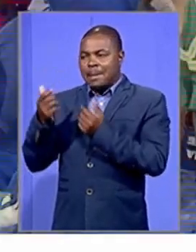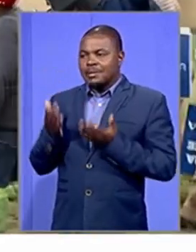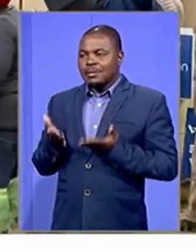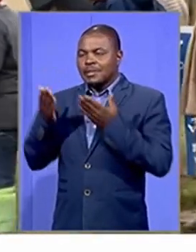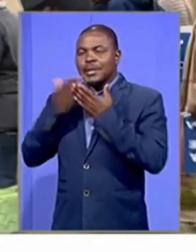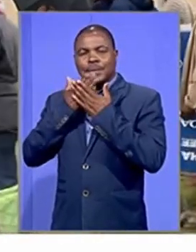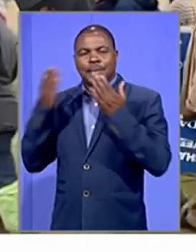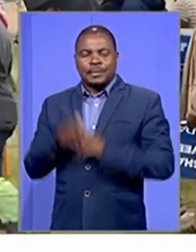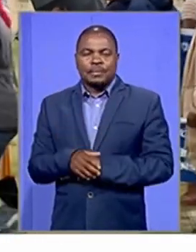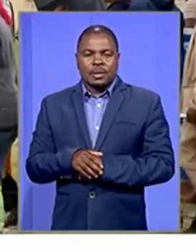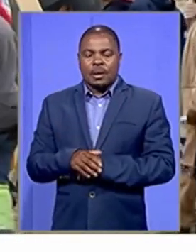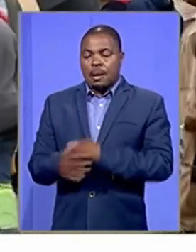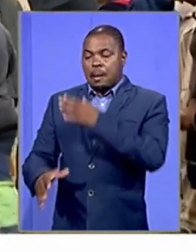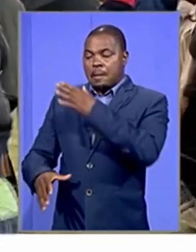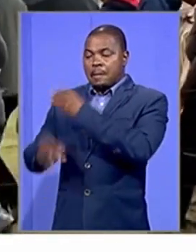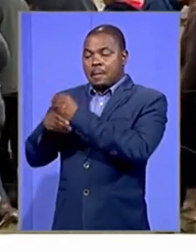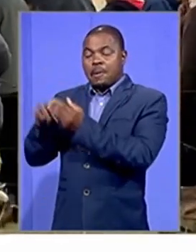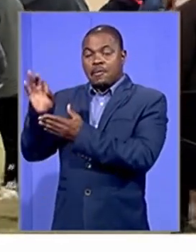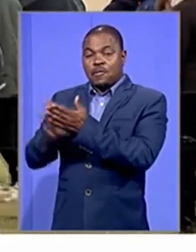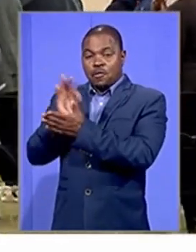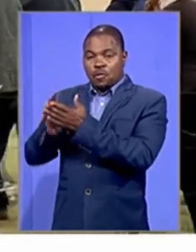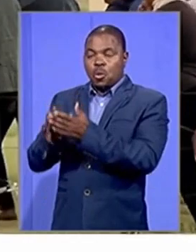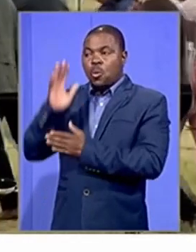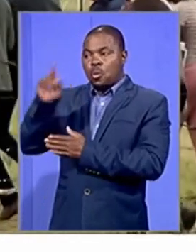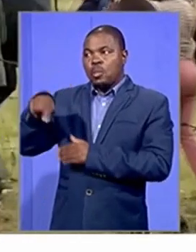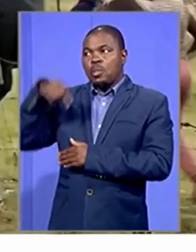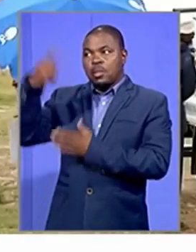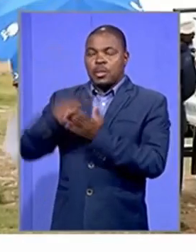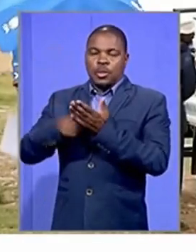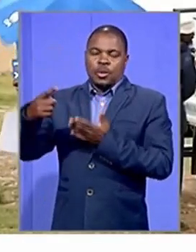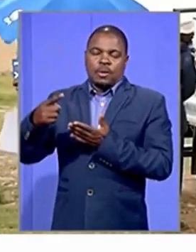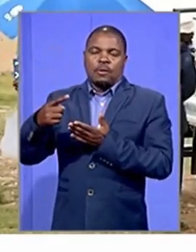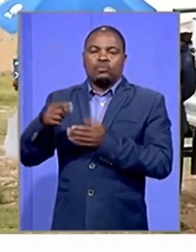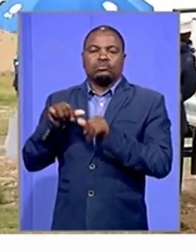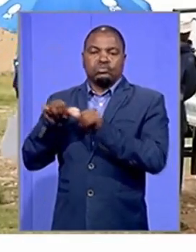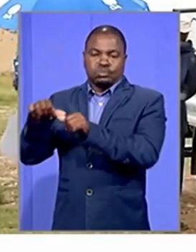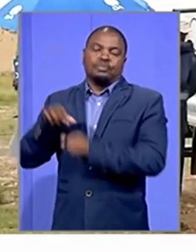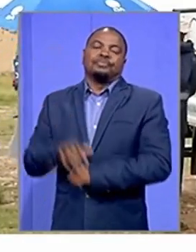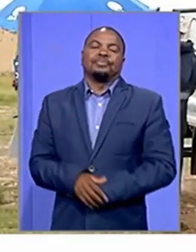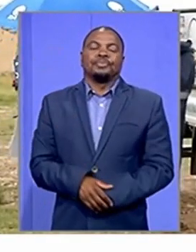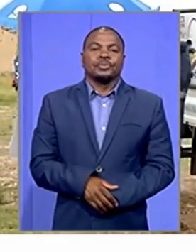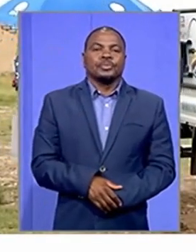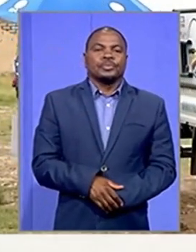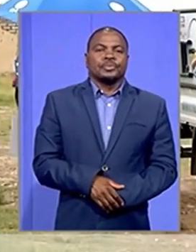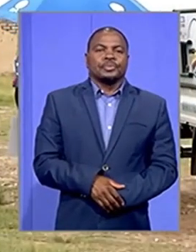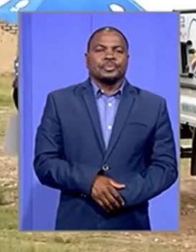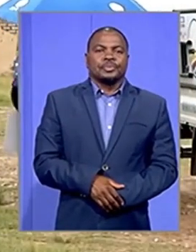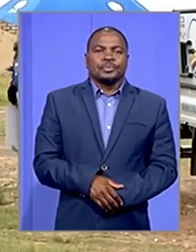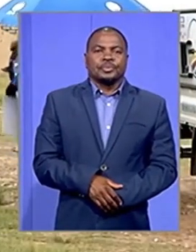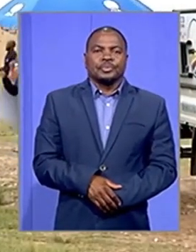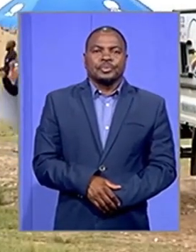delivery. Ditsobotla le letsholo di solofetswe go tshwara la boraro o tlang. Ke Tebogo Phakedi wa Dikgang tsa SABC mo Bodibe.